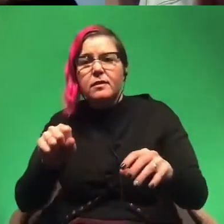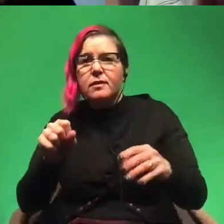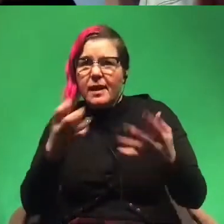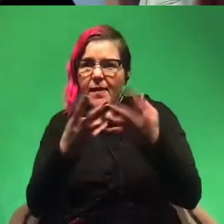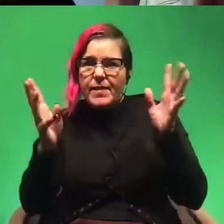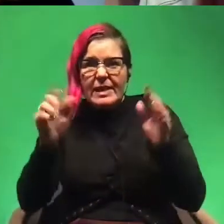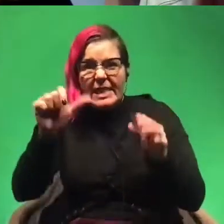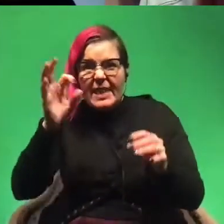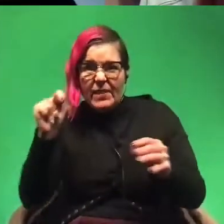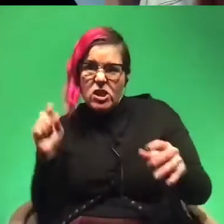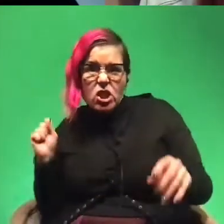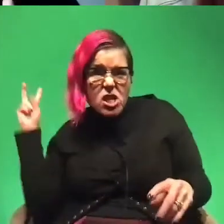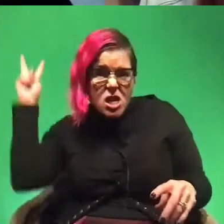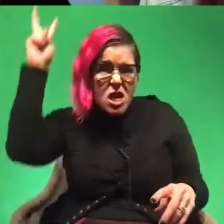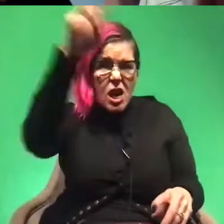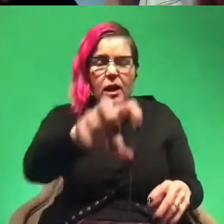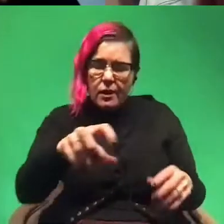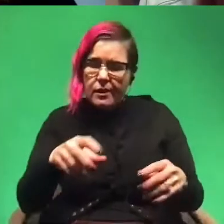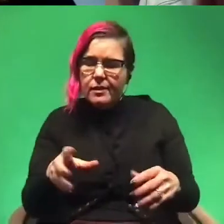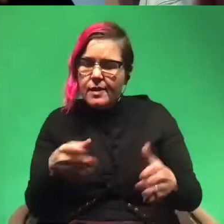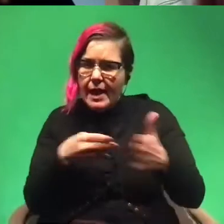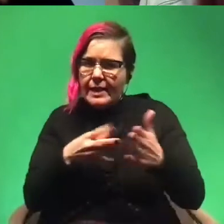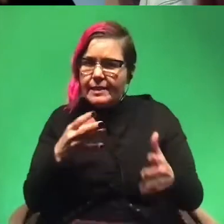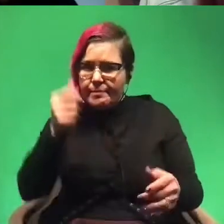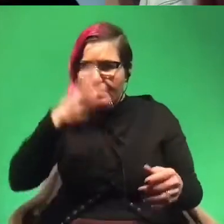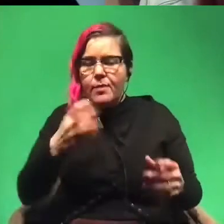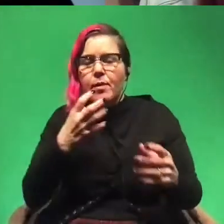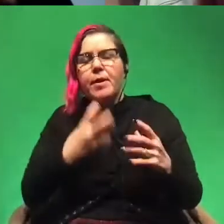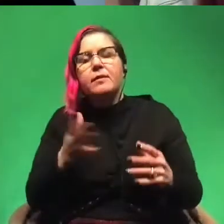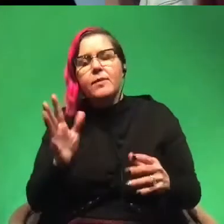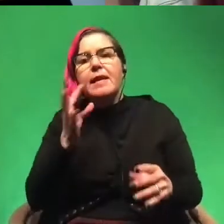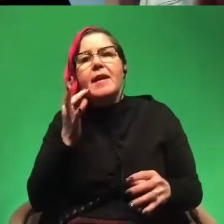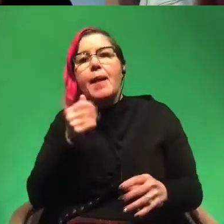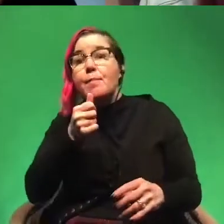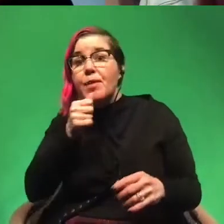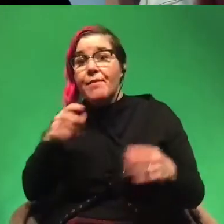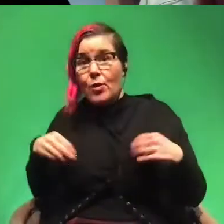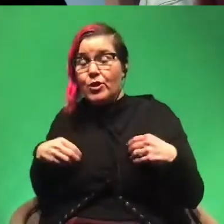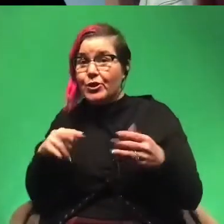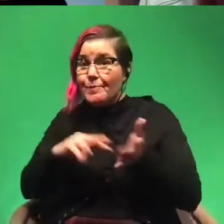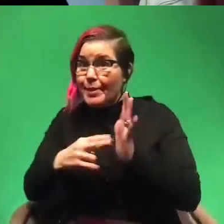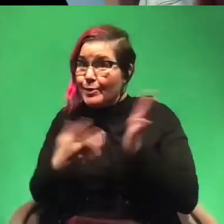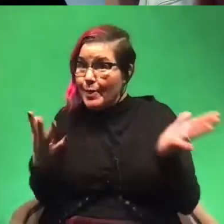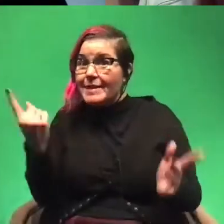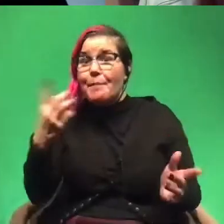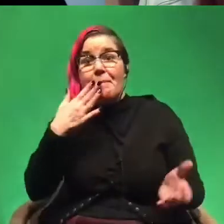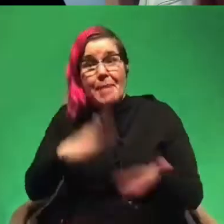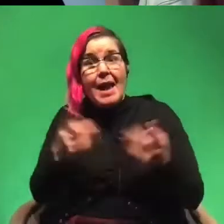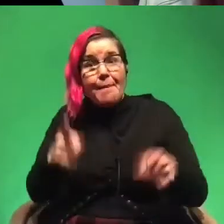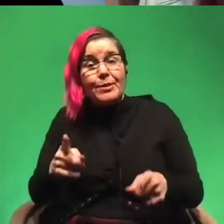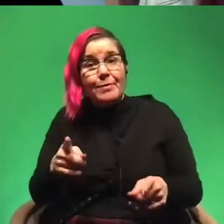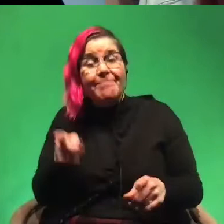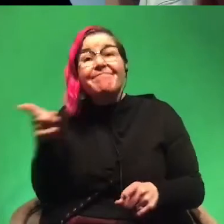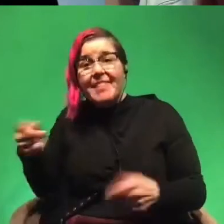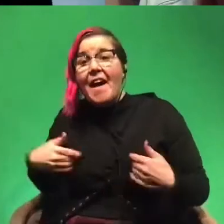like 10 feet in the air. So he was a cat that had been in private ownership. Something bad happened to him, and the person who did something bad to him had a beard.